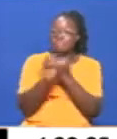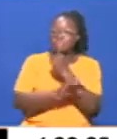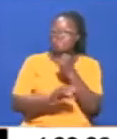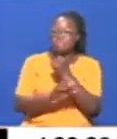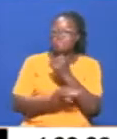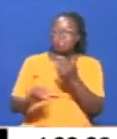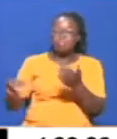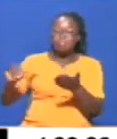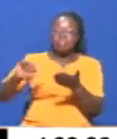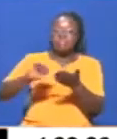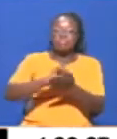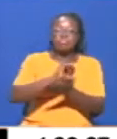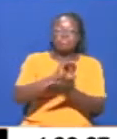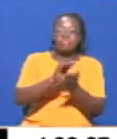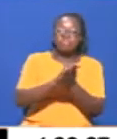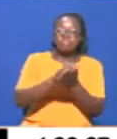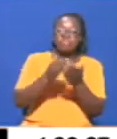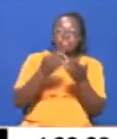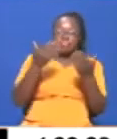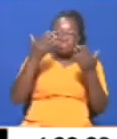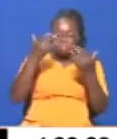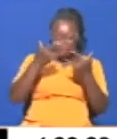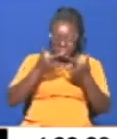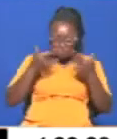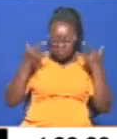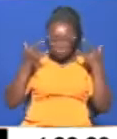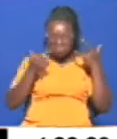imported, with face masks topping the list.